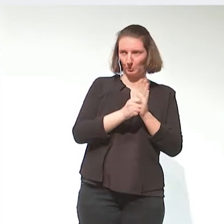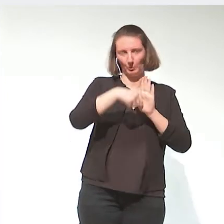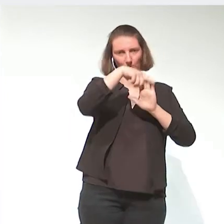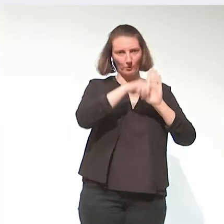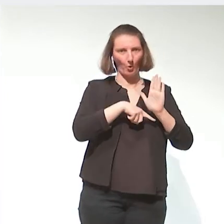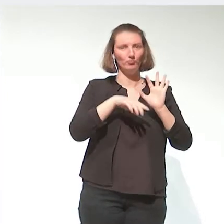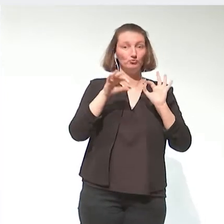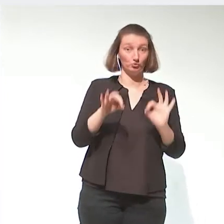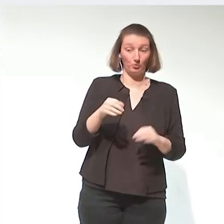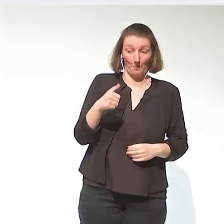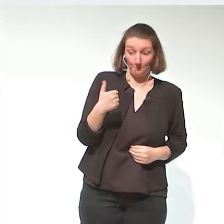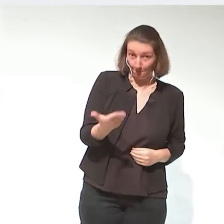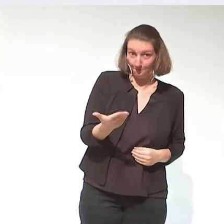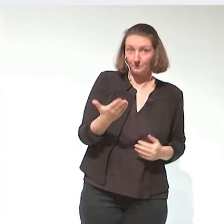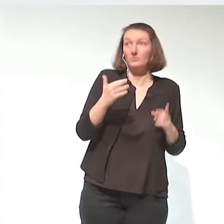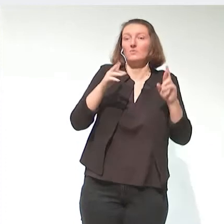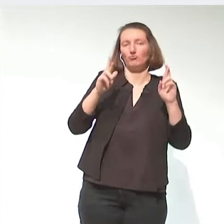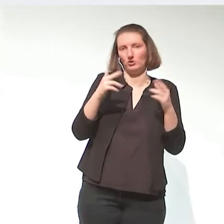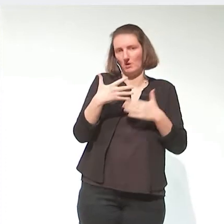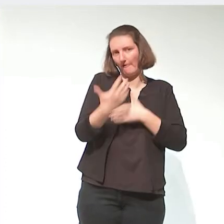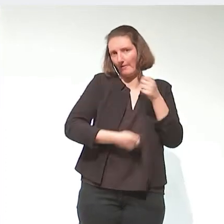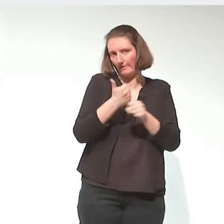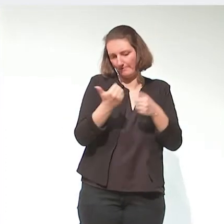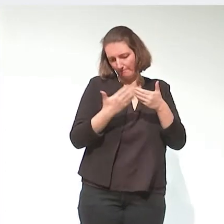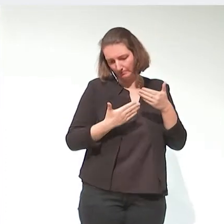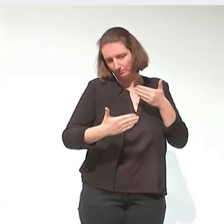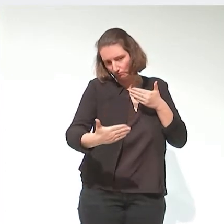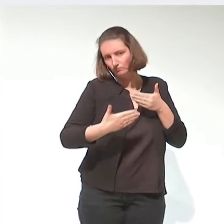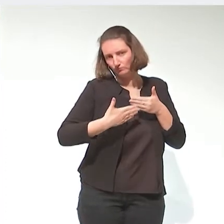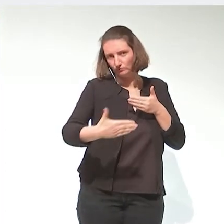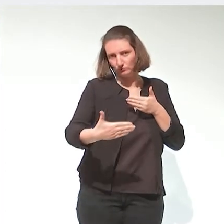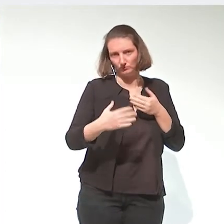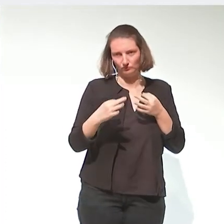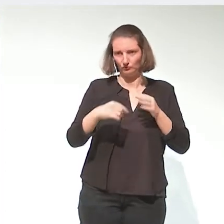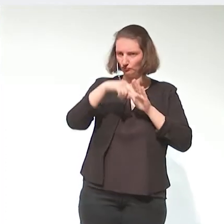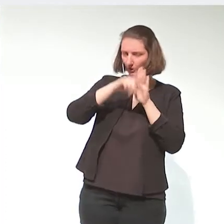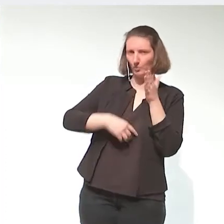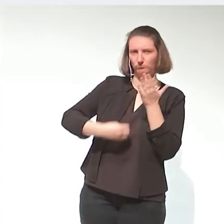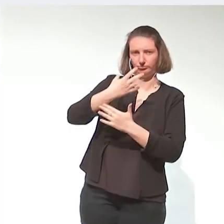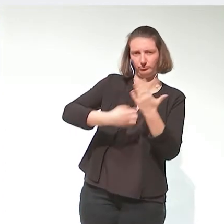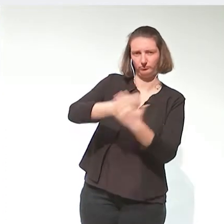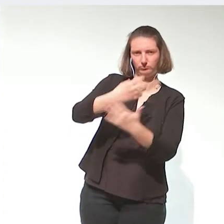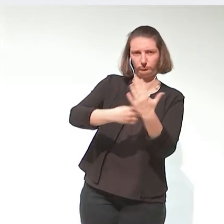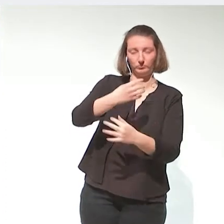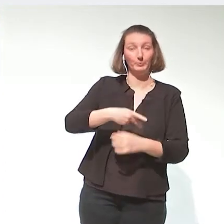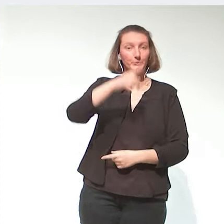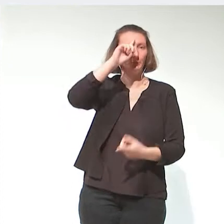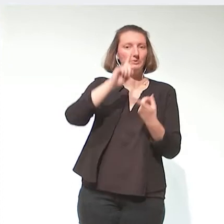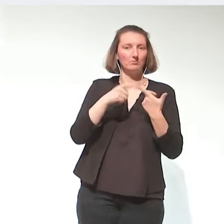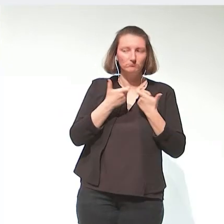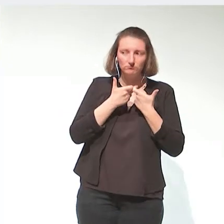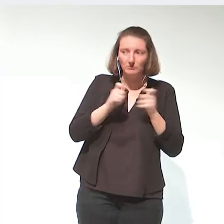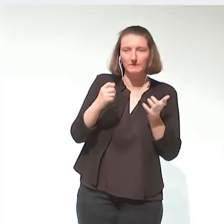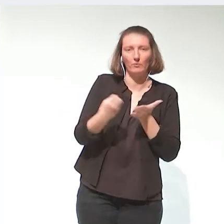when we regulate a lot of things, especially information accessibility, we need special